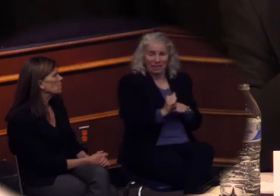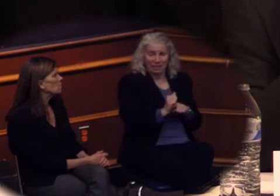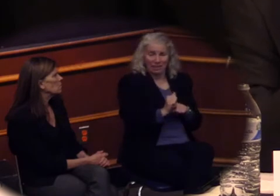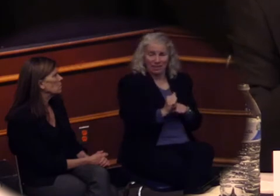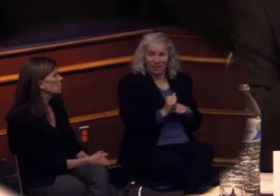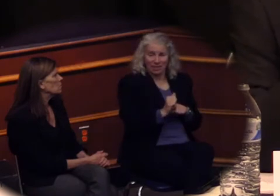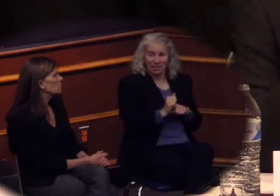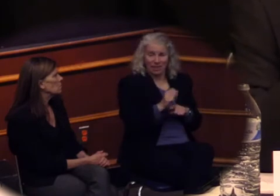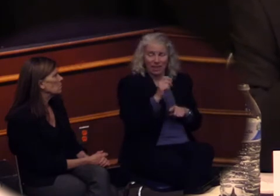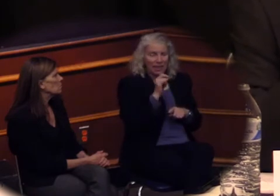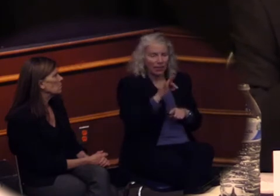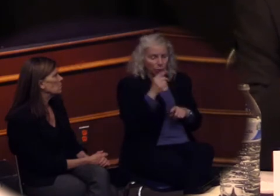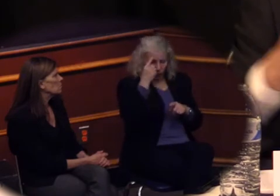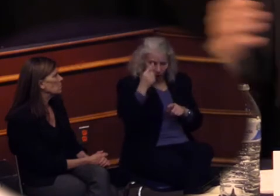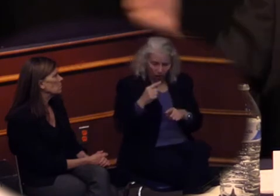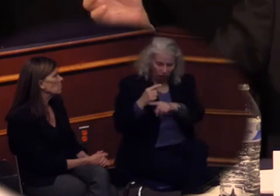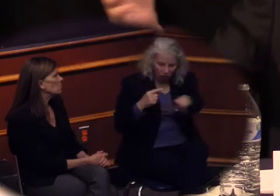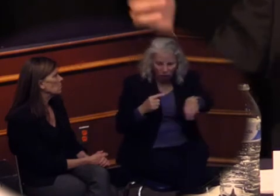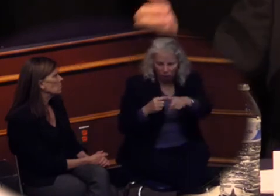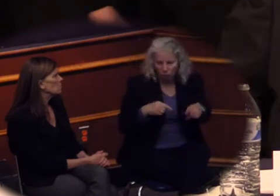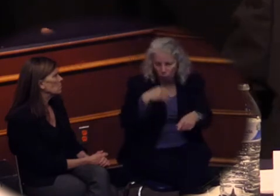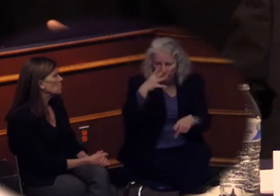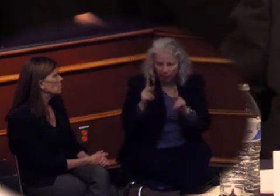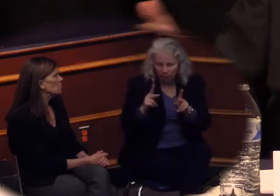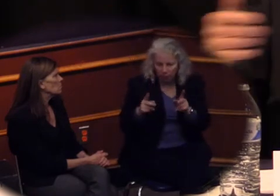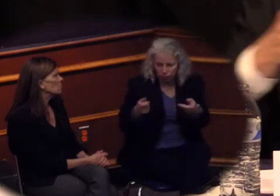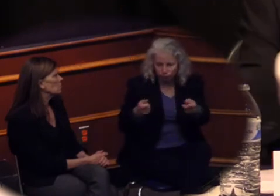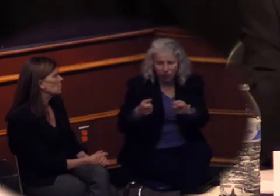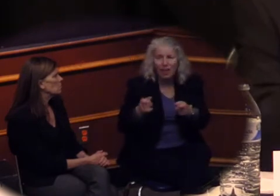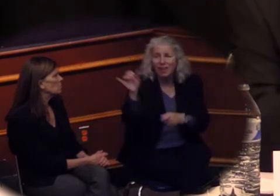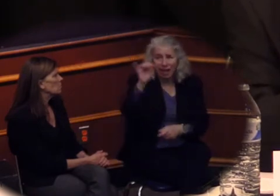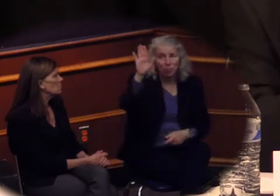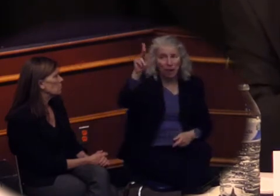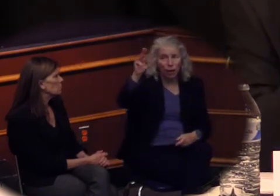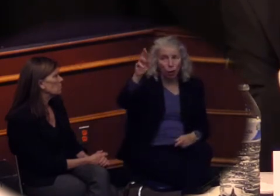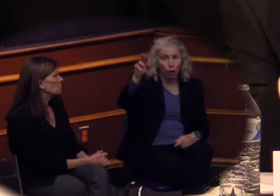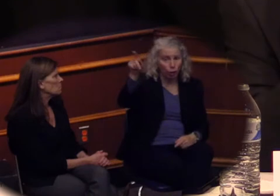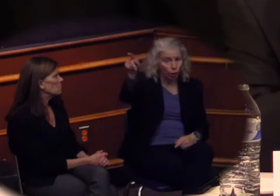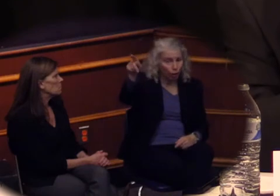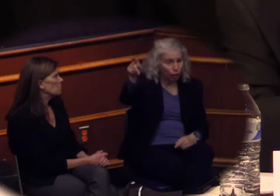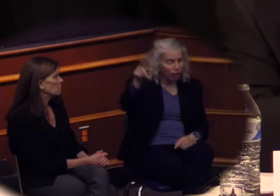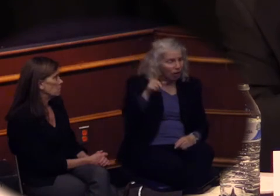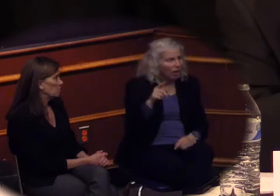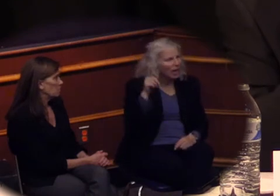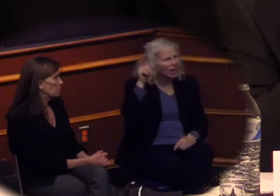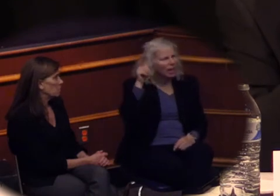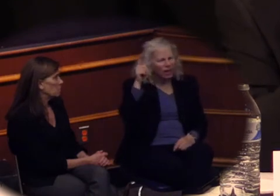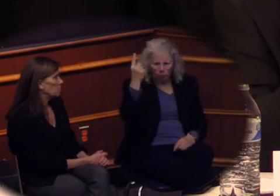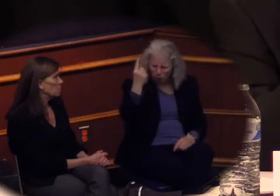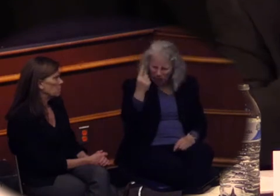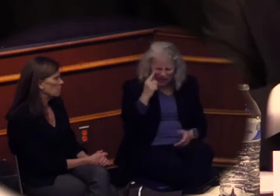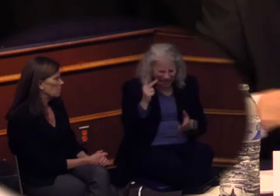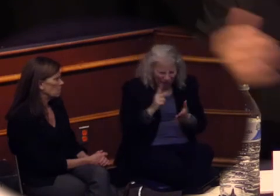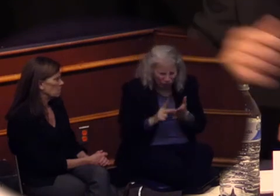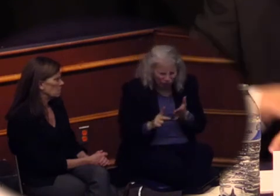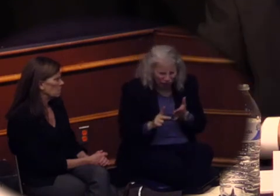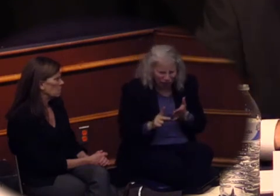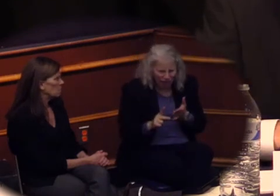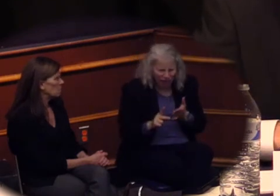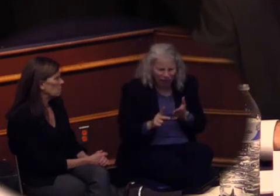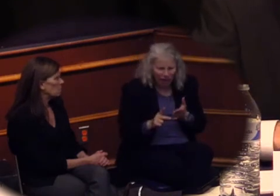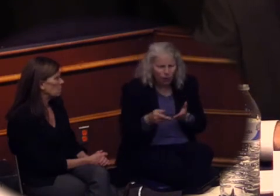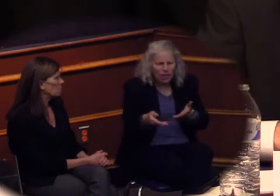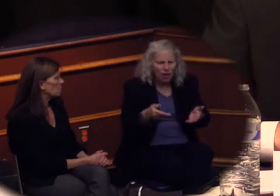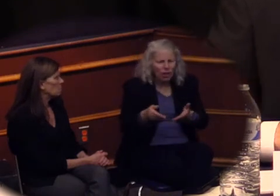just only turned to the people you know. We saw this in the Baker administration when one of his secretaries was simply